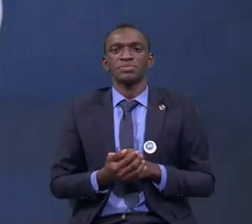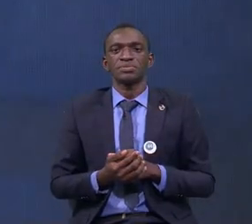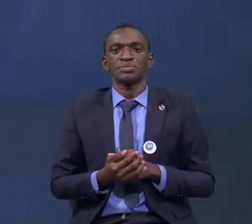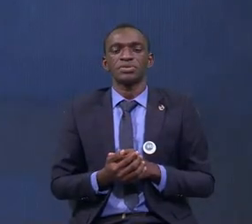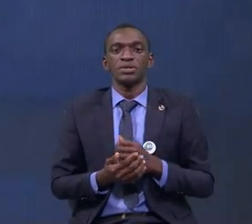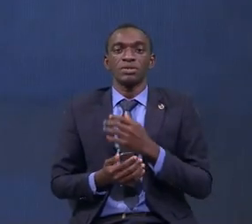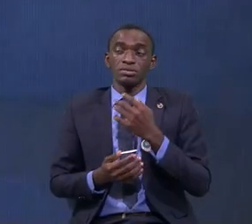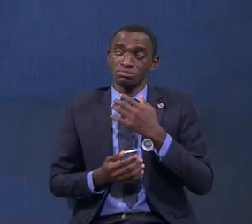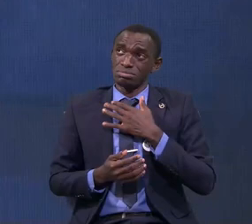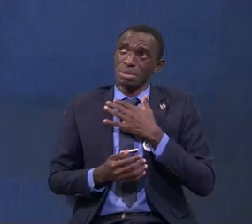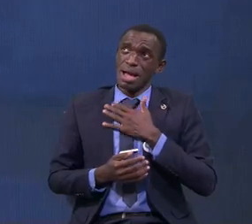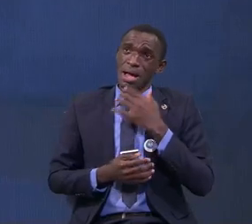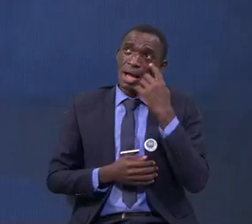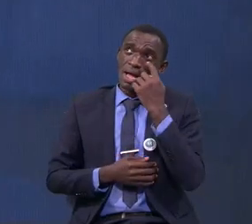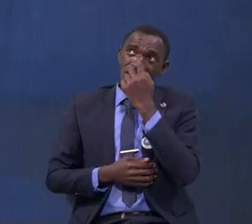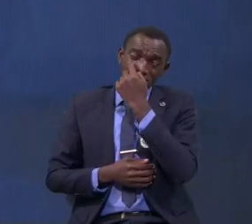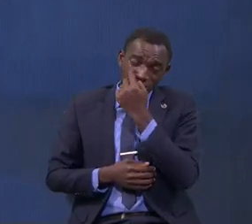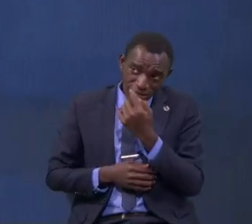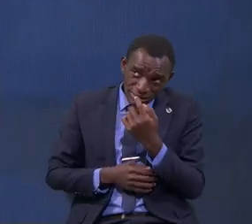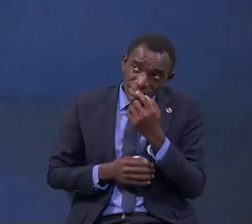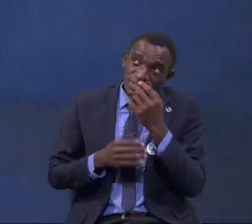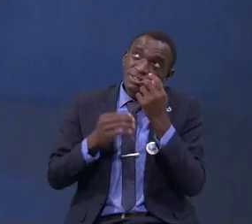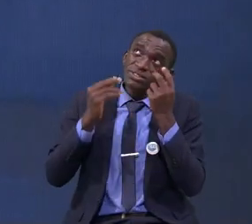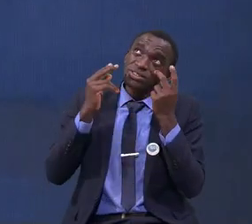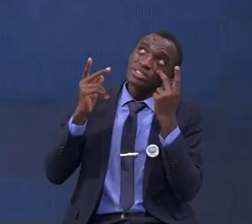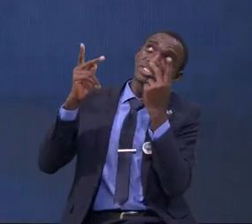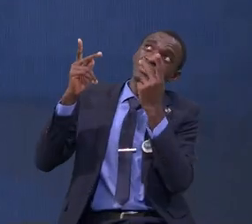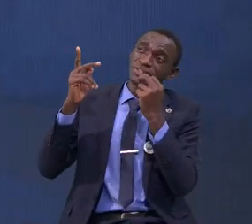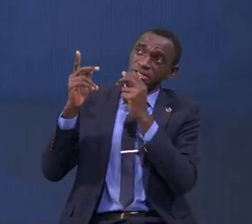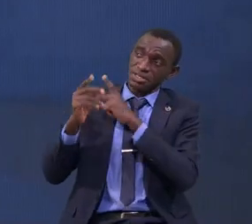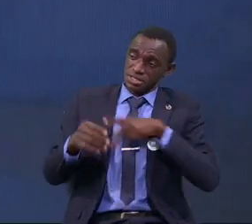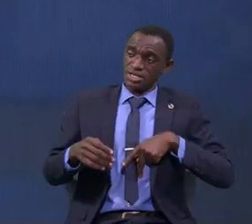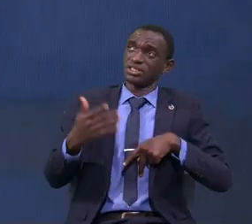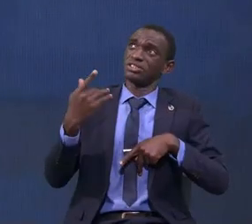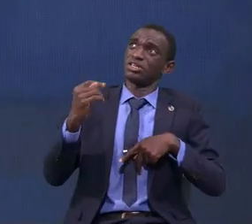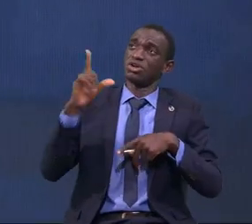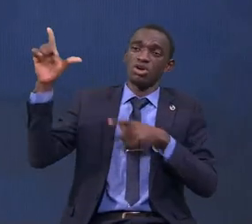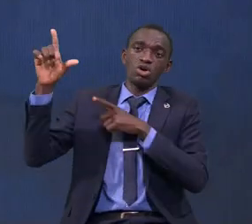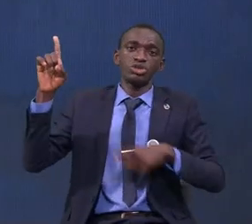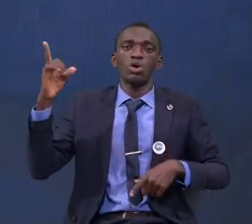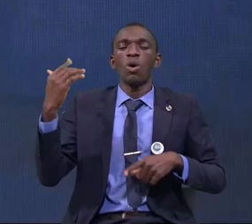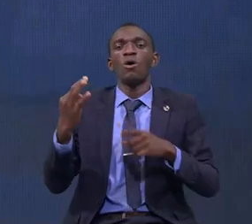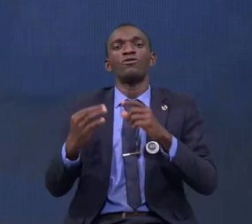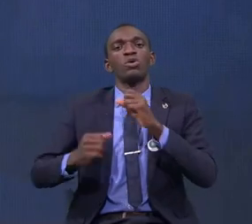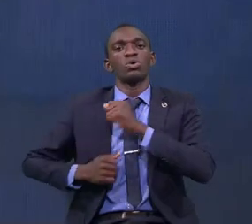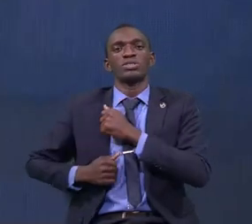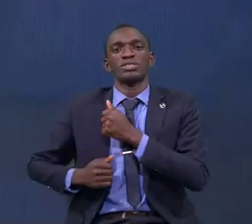For mine eyes have seen the King, the Lord of hosts.